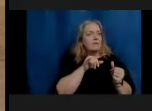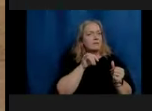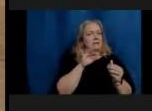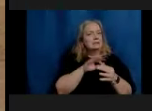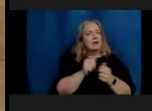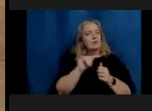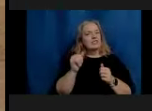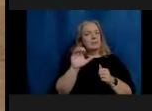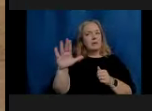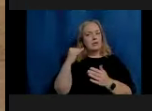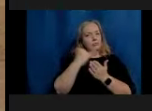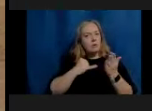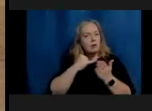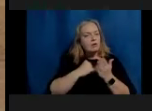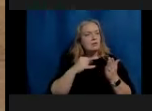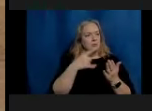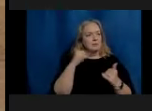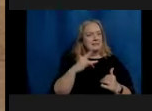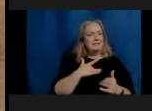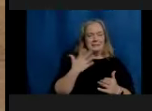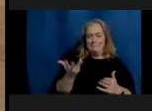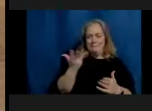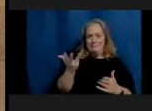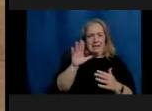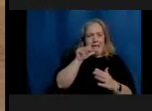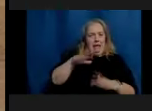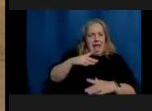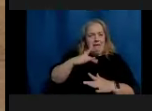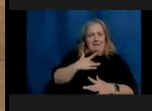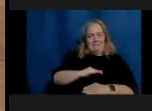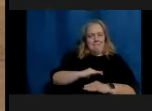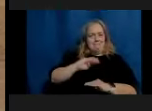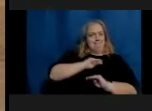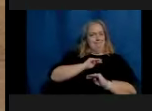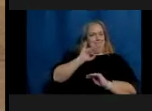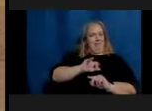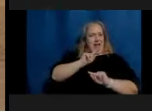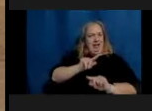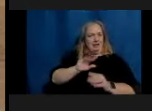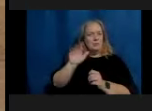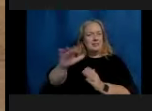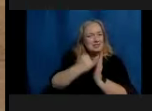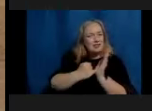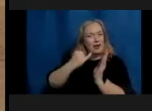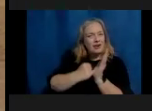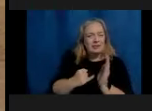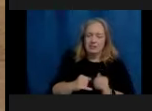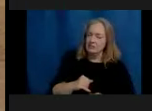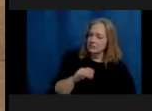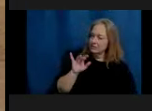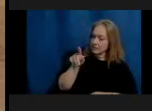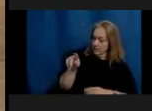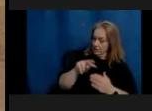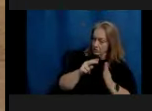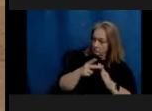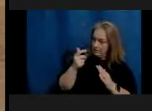of be inspired by or hypothesize about? So, like any like